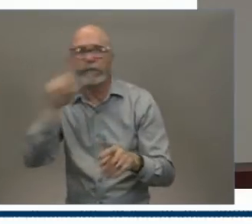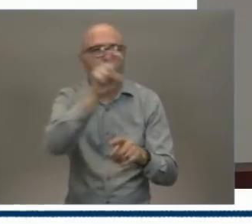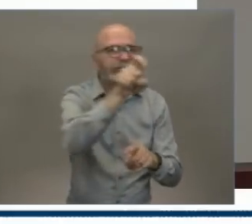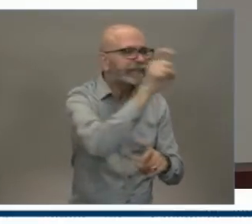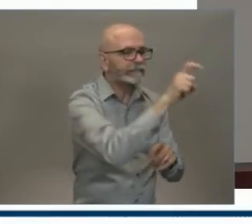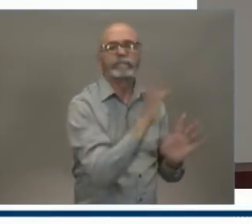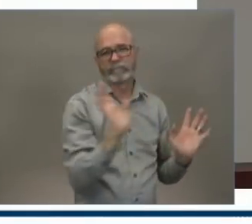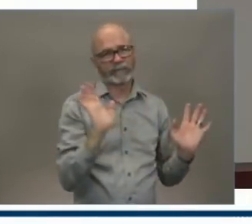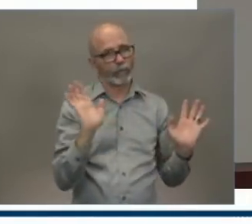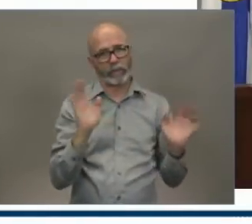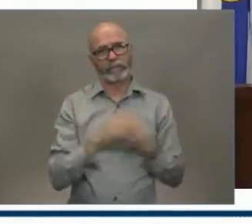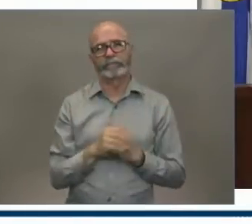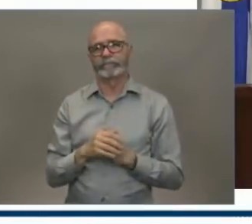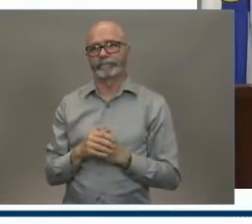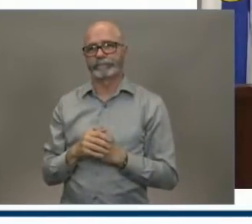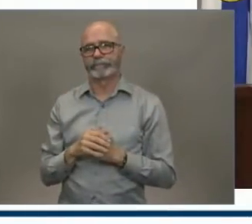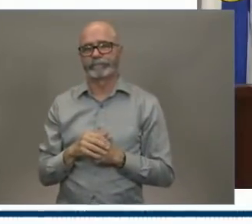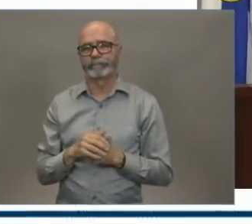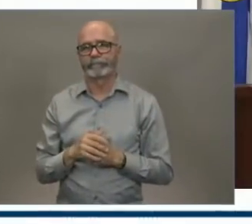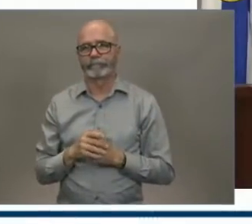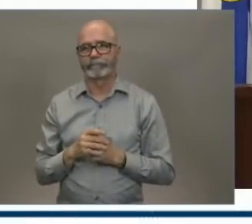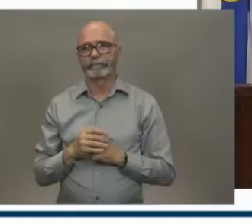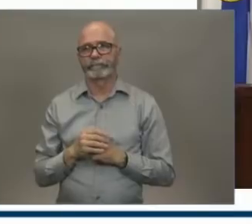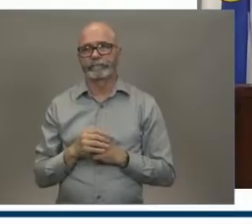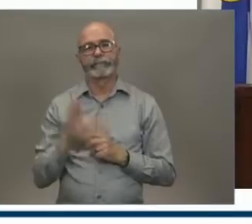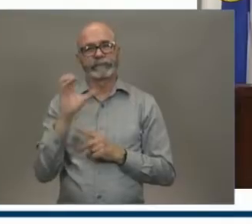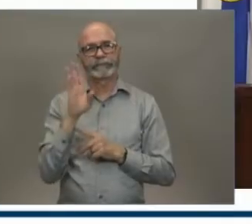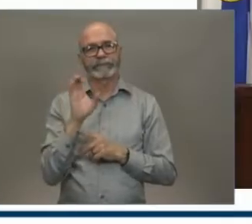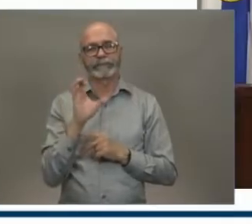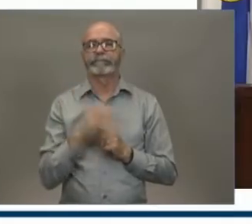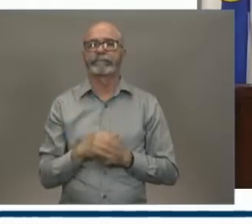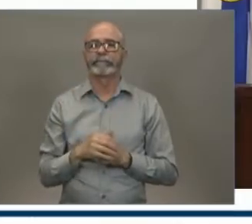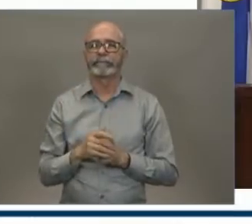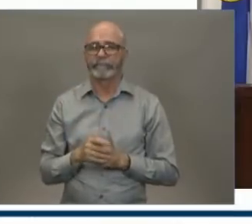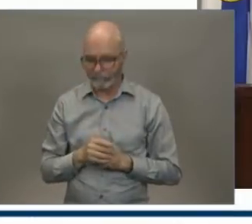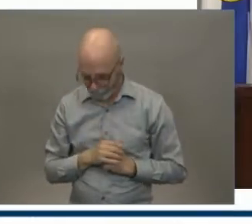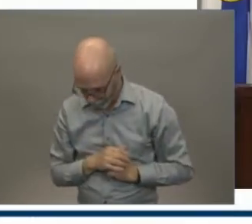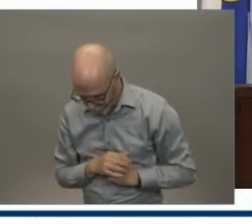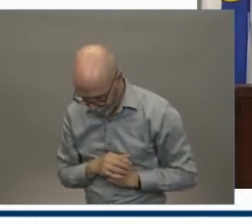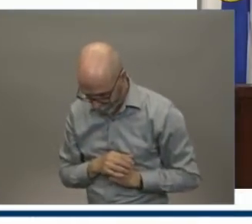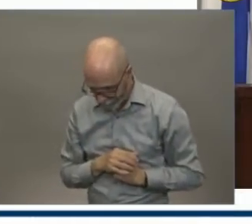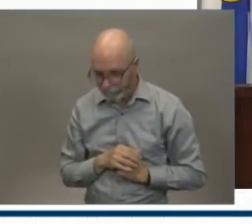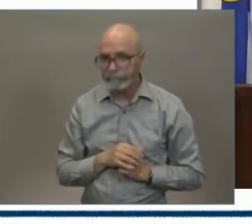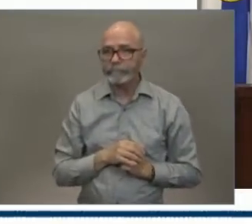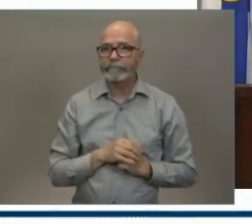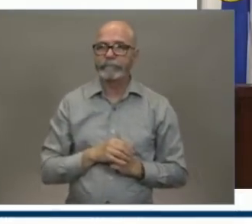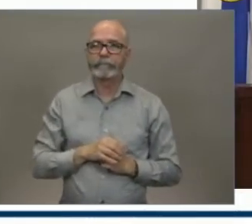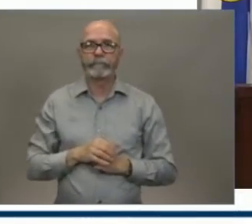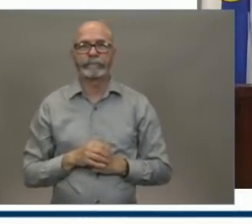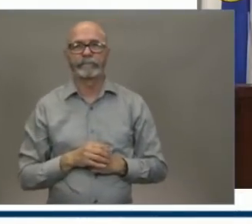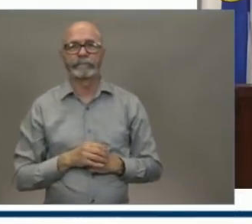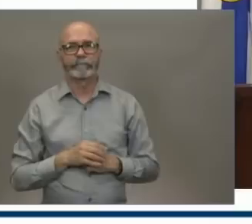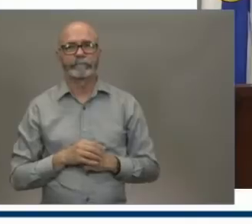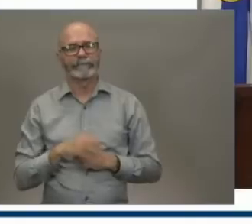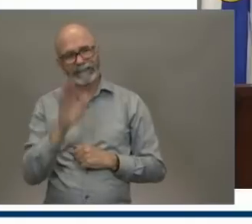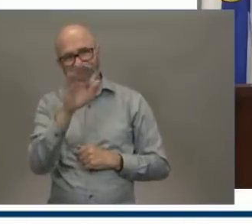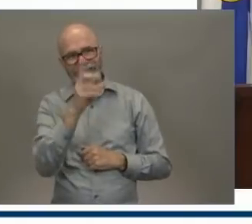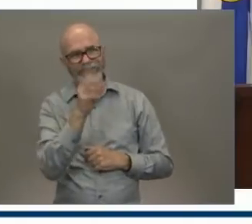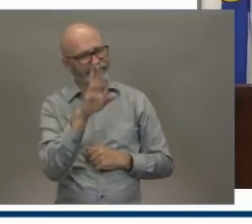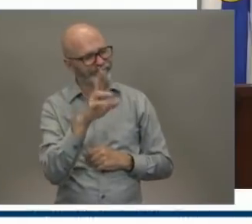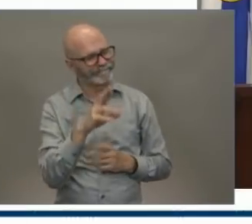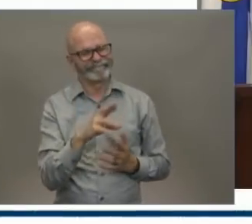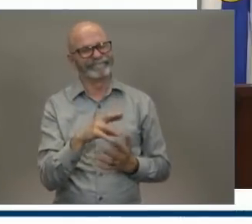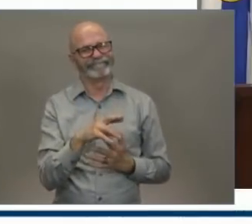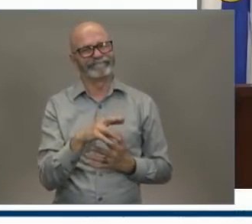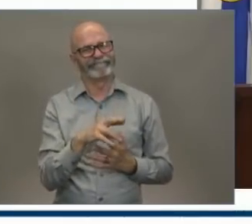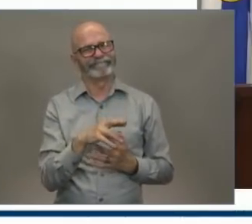clinic. Next, we'll go to Mike Gorman from CBC. Go ahead, Mike. Thanks, Dr. Strang. I'm wondering, in terms of the student